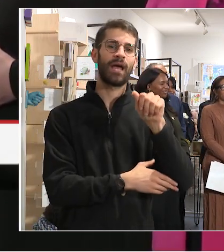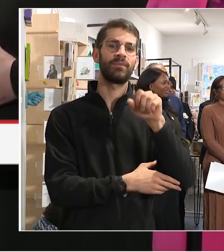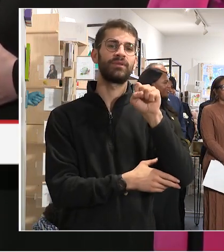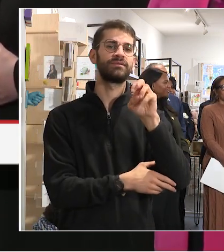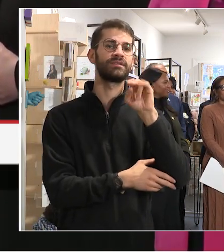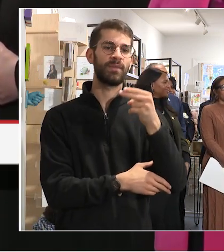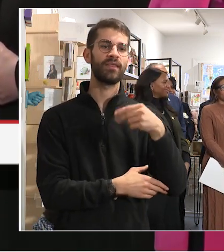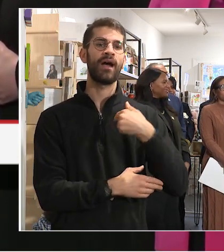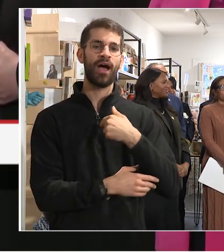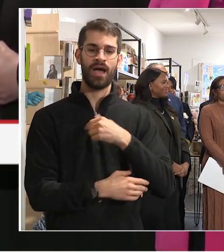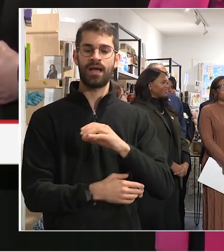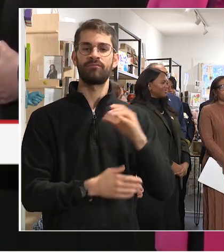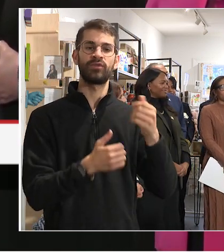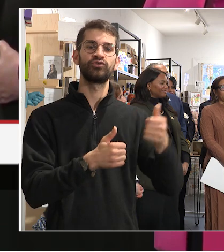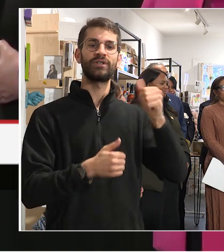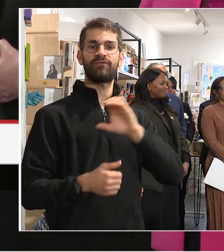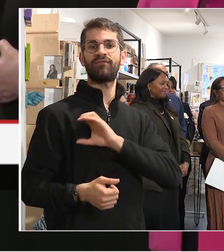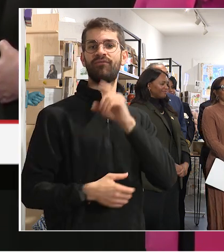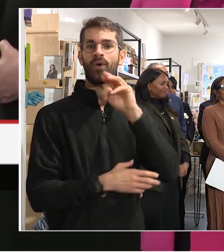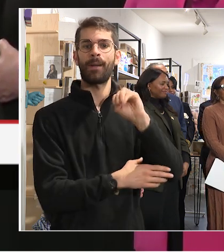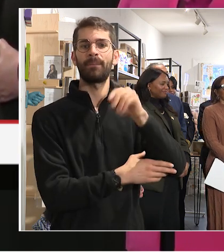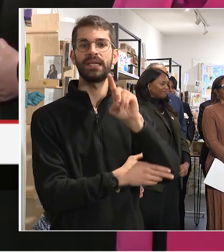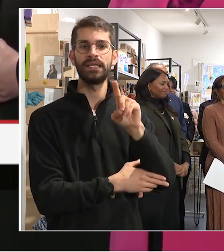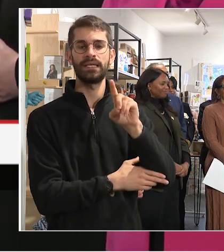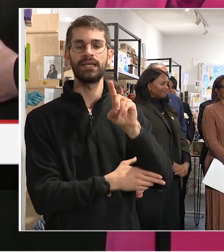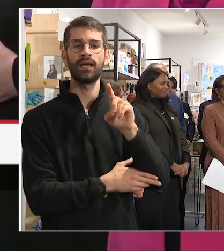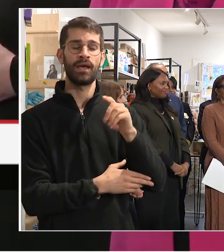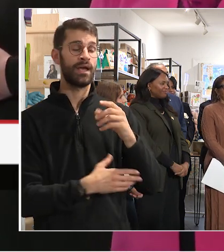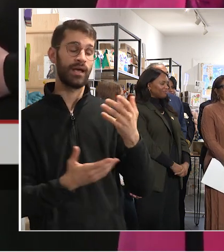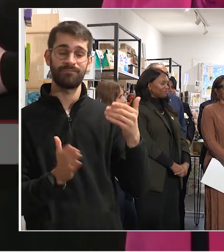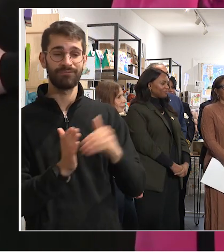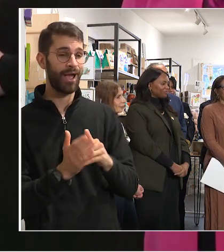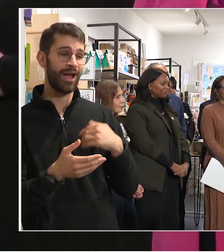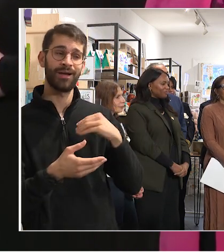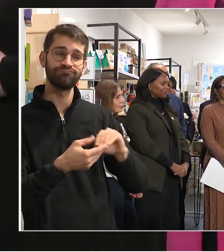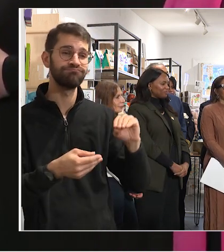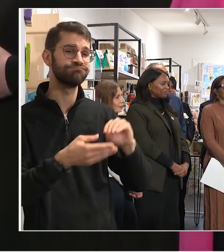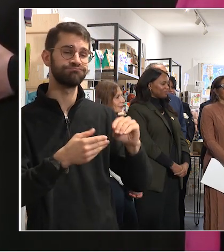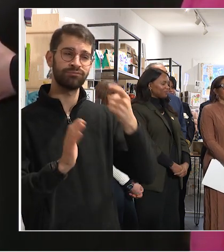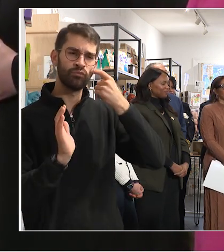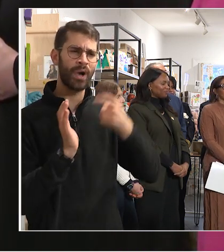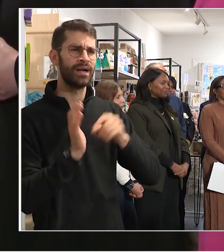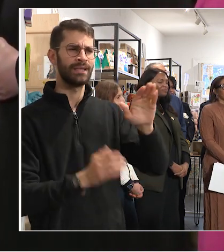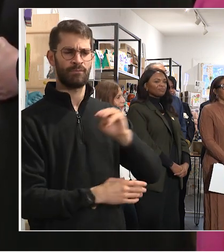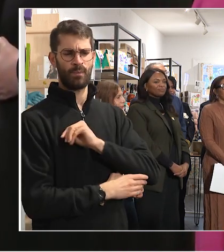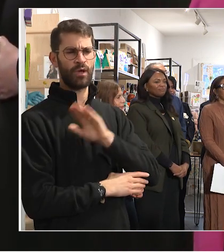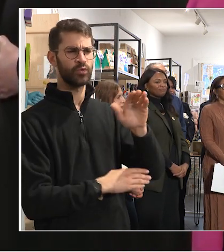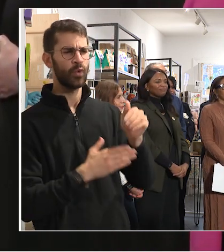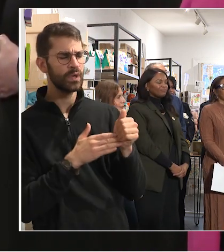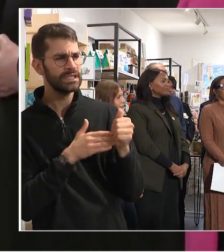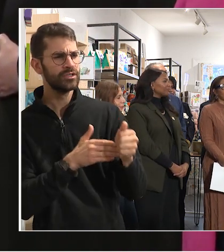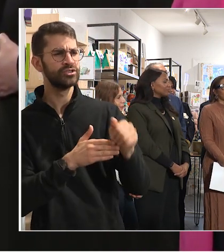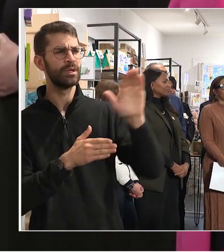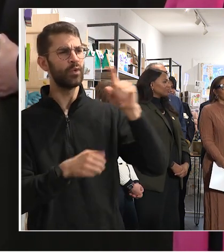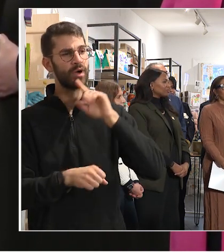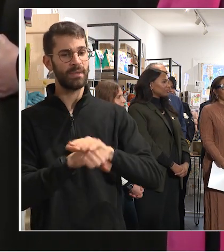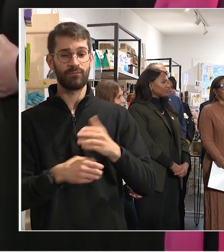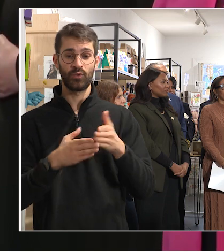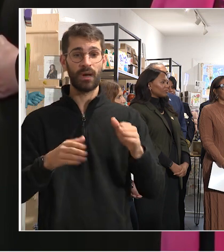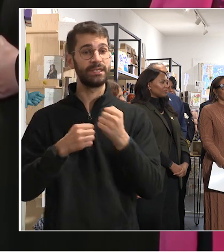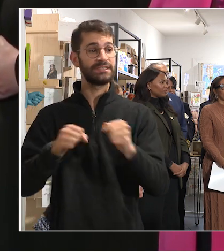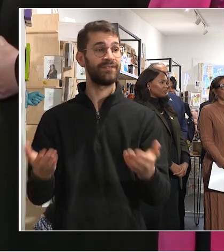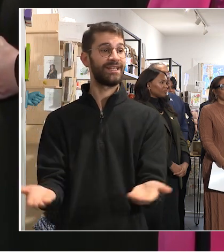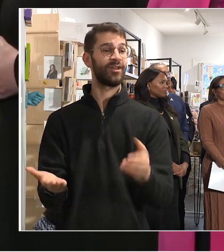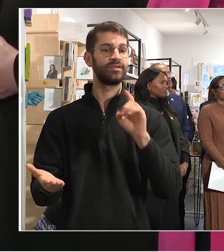Police Department, and I cannot say it enough, Mayor Bowser, your ongoing leadership and commitment to public safety in the District of